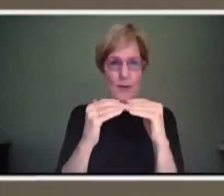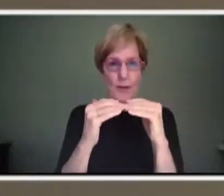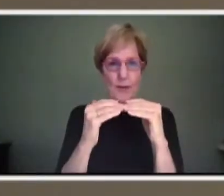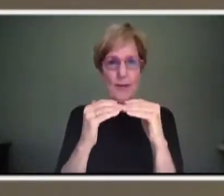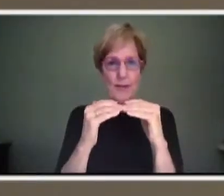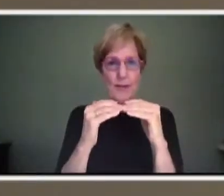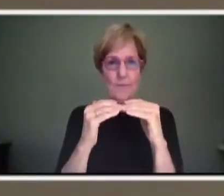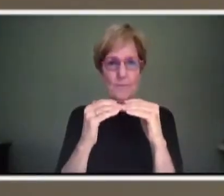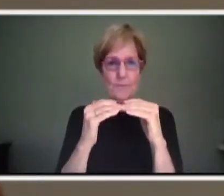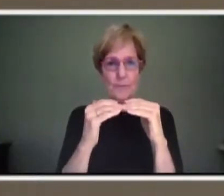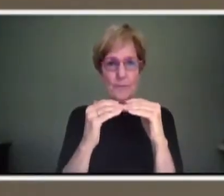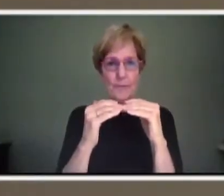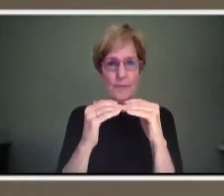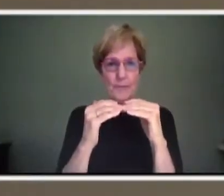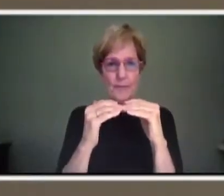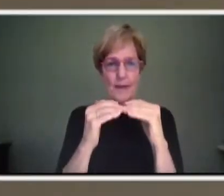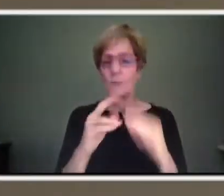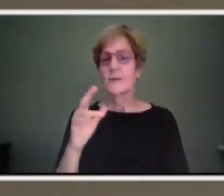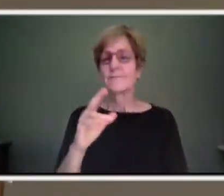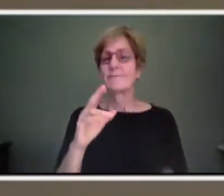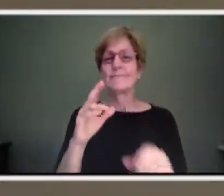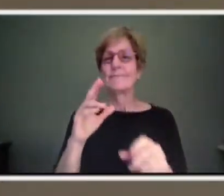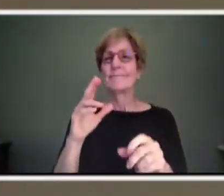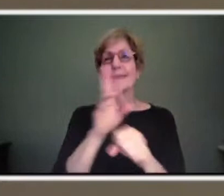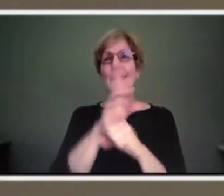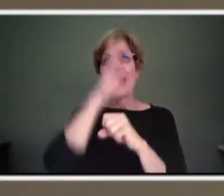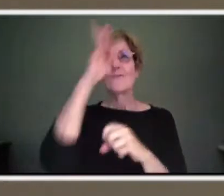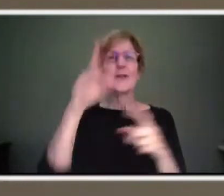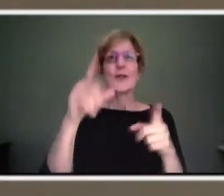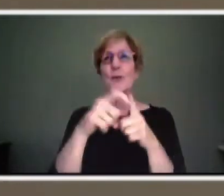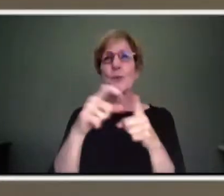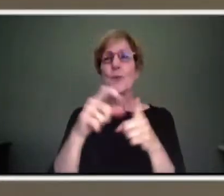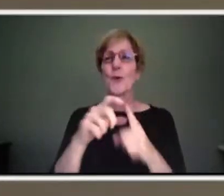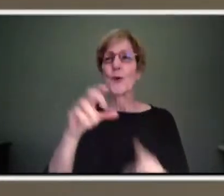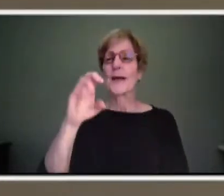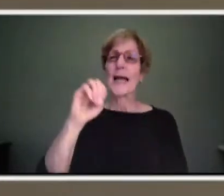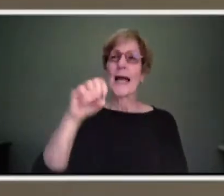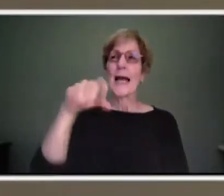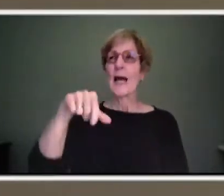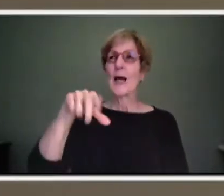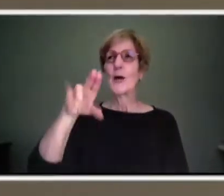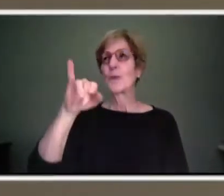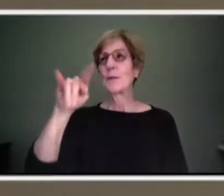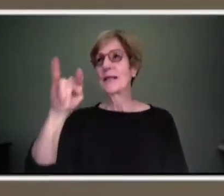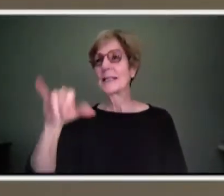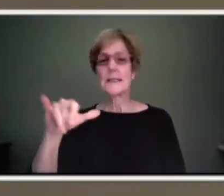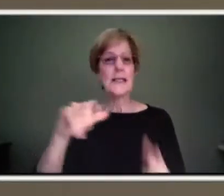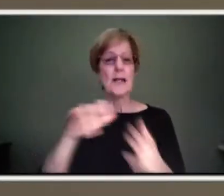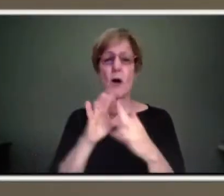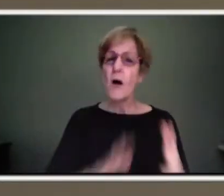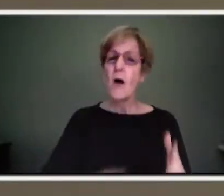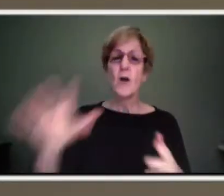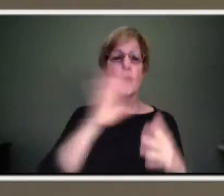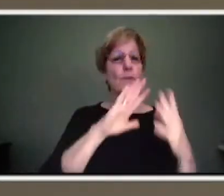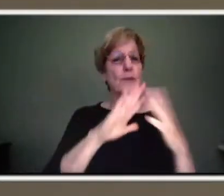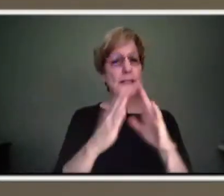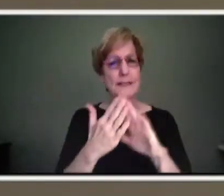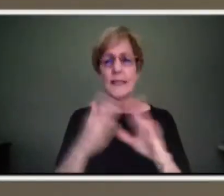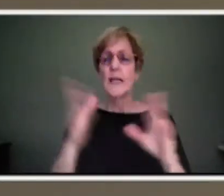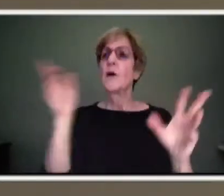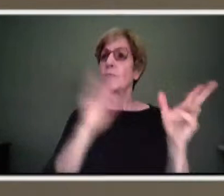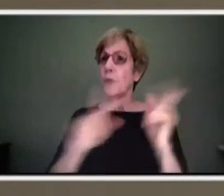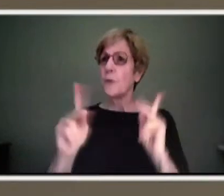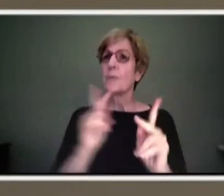equitability. We're going to just create that. So hopefully that's right. Across the city, eliminating the opportunity for the residents to participate